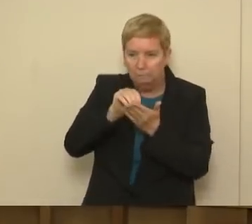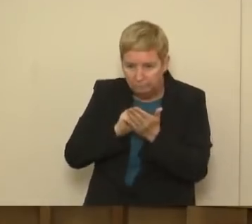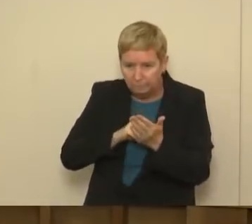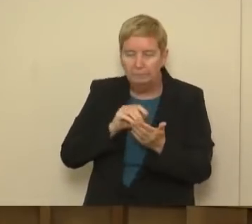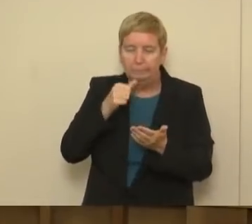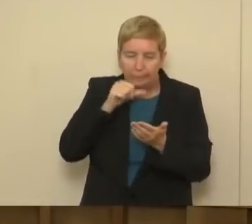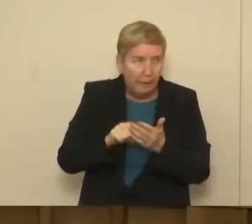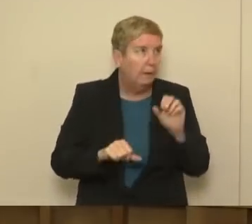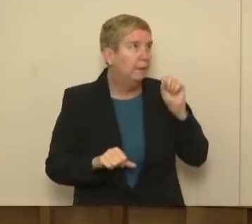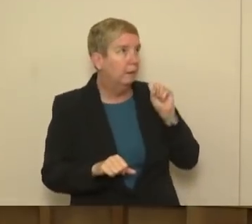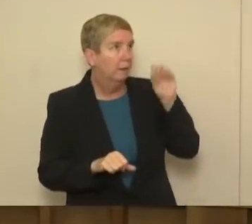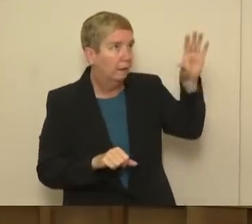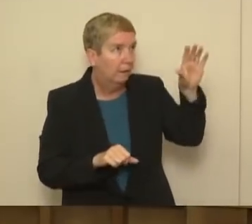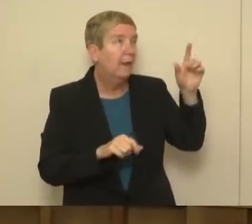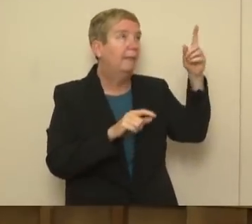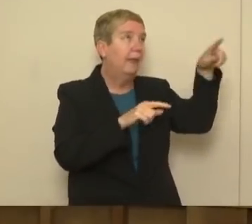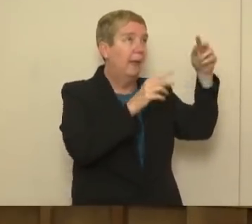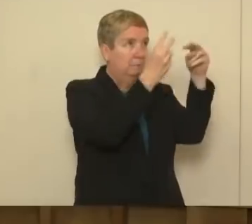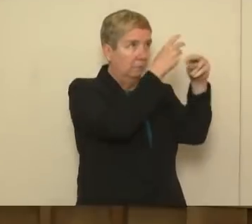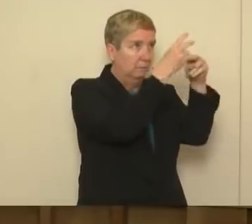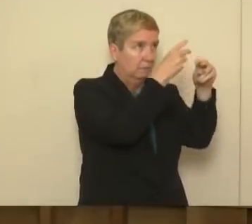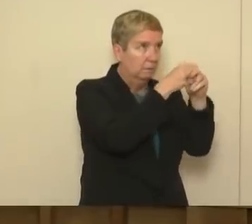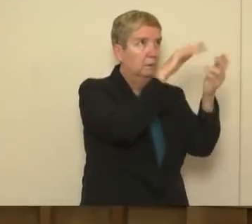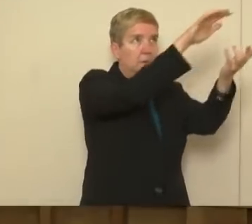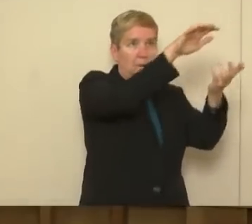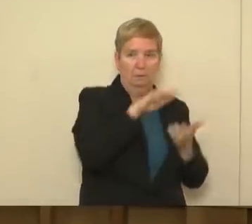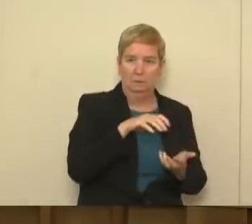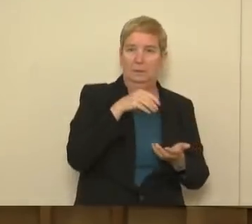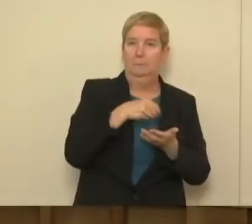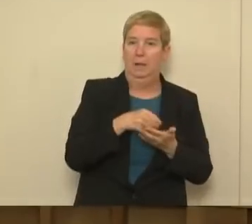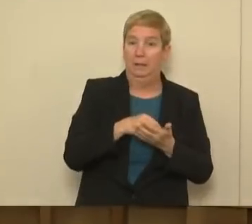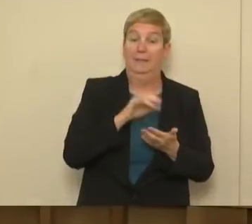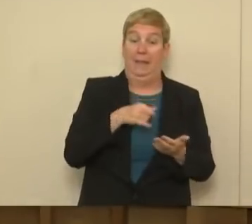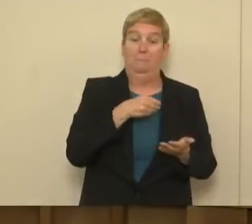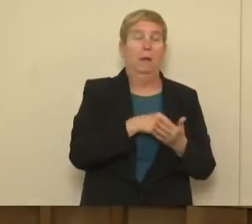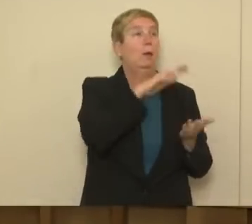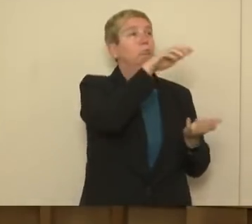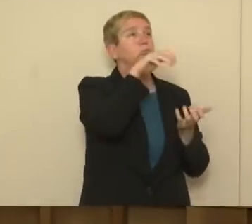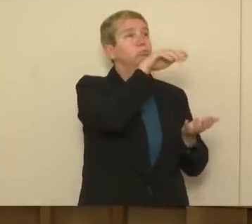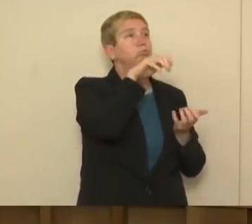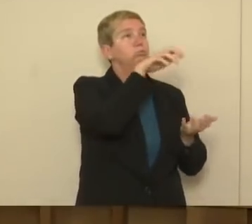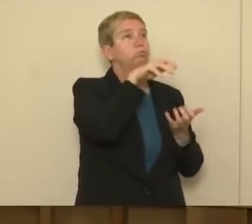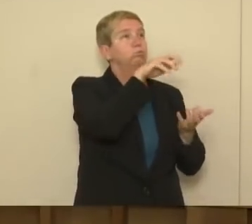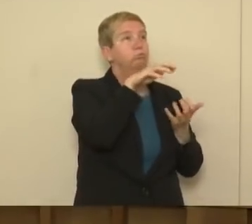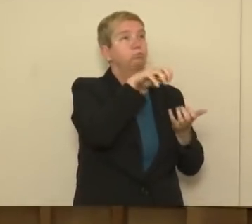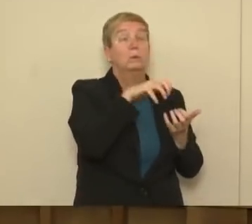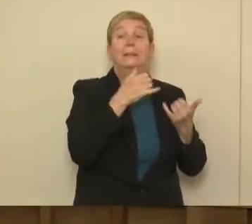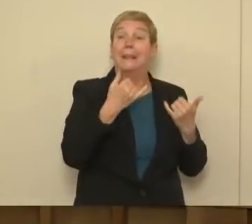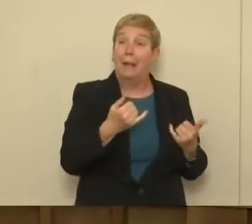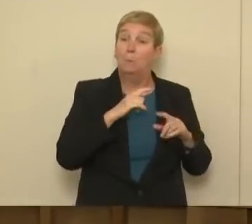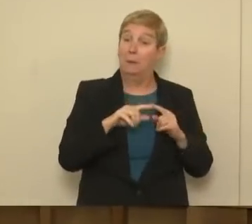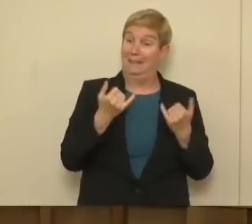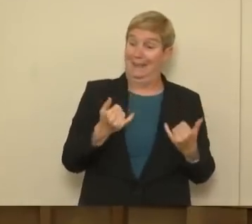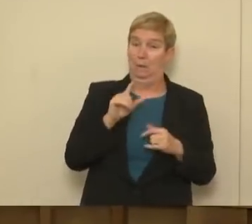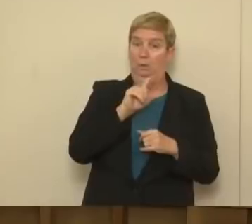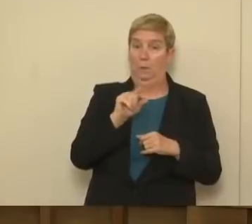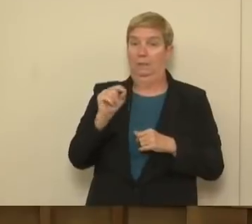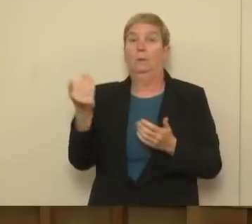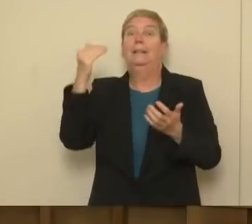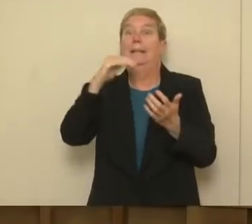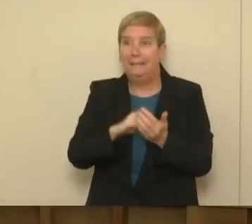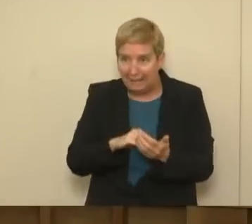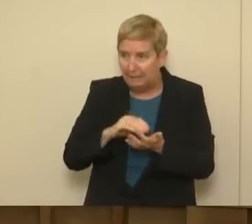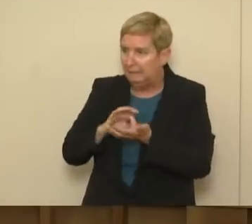very simple and easy steps of completing their census in order to become counted in the 2020 census,